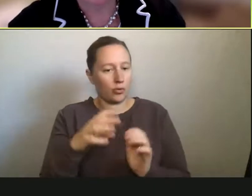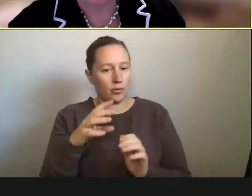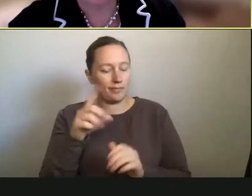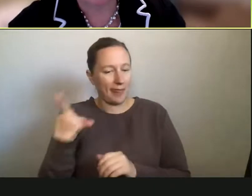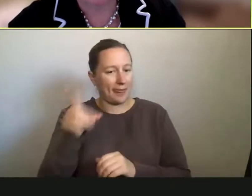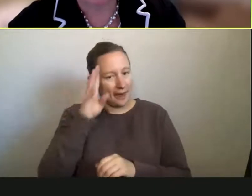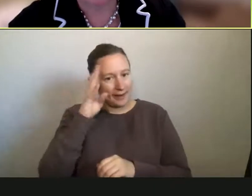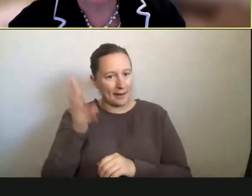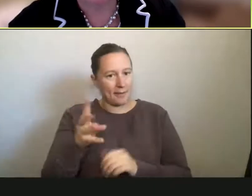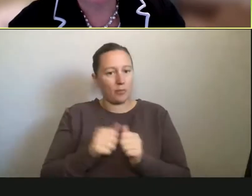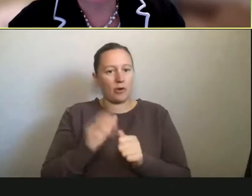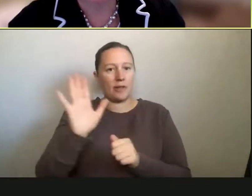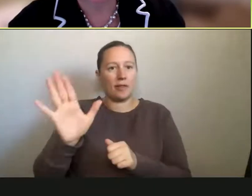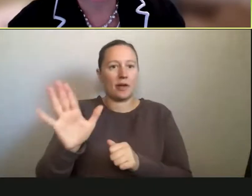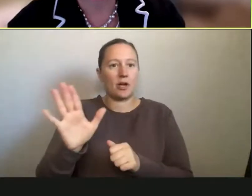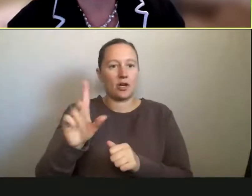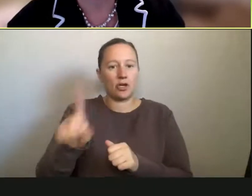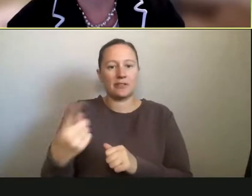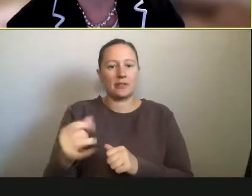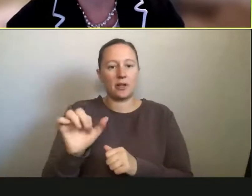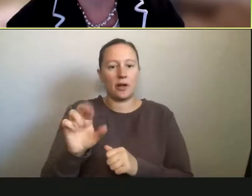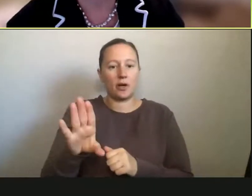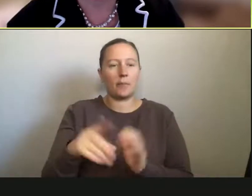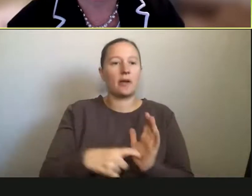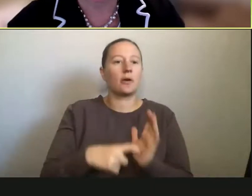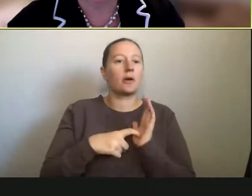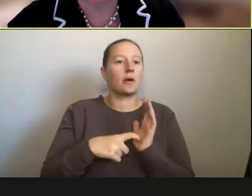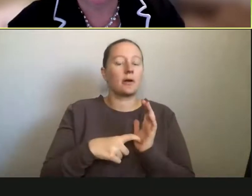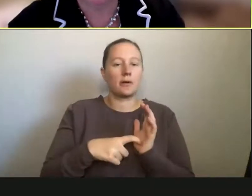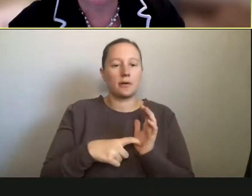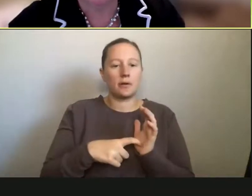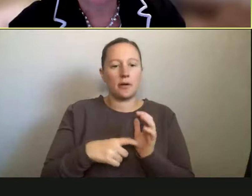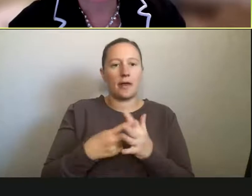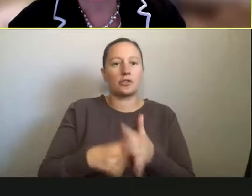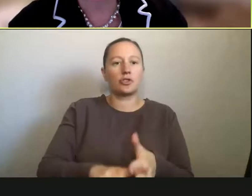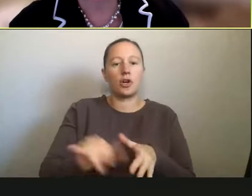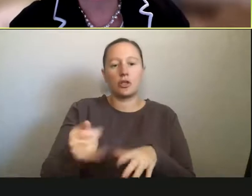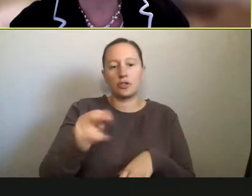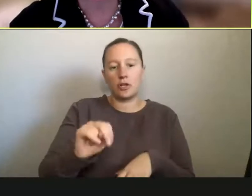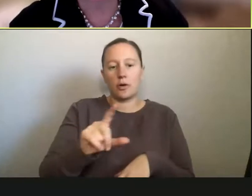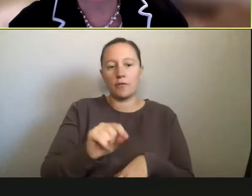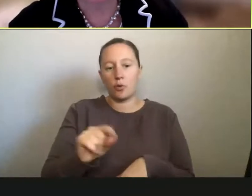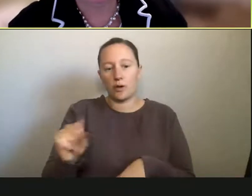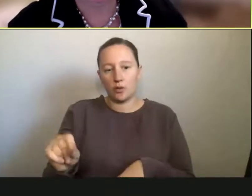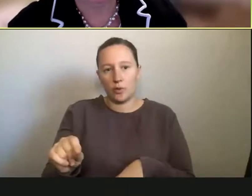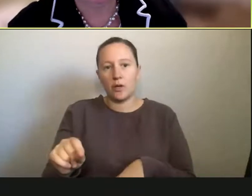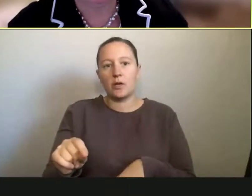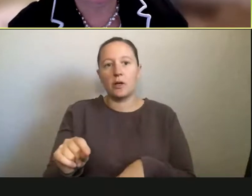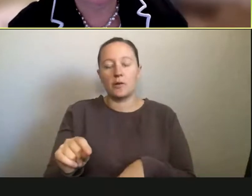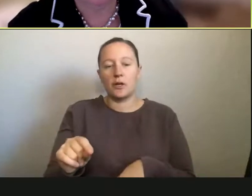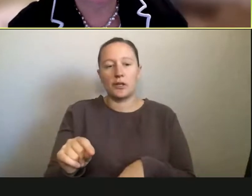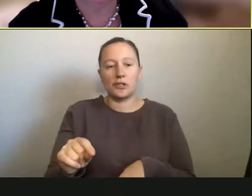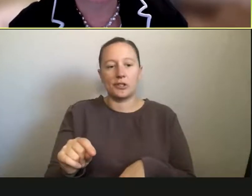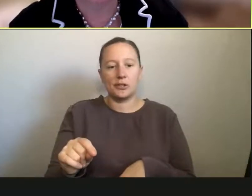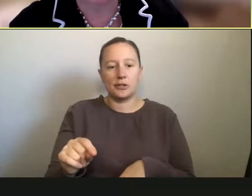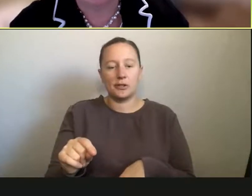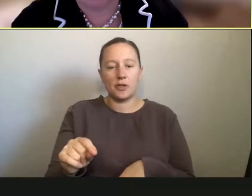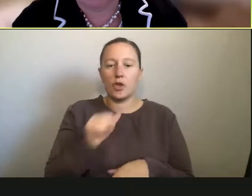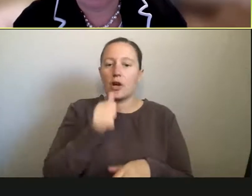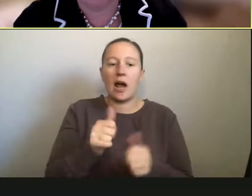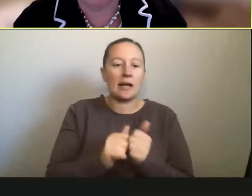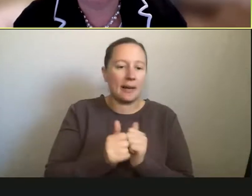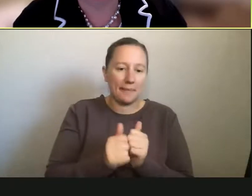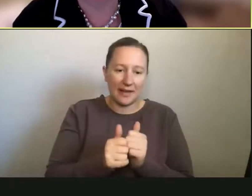their single IRB requirements, and those went into effect in January of 2020. So it's not that they're competing, they